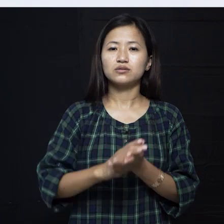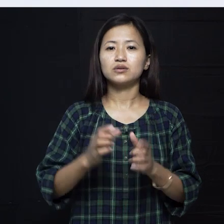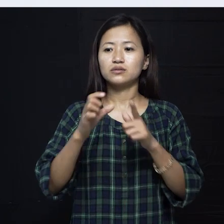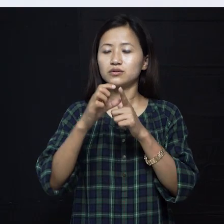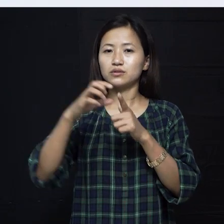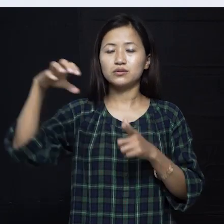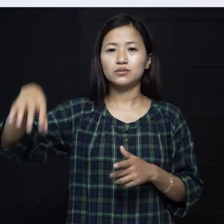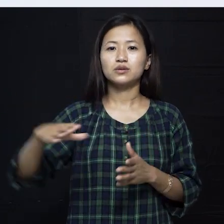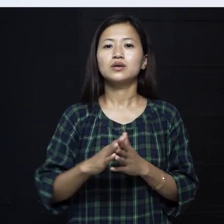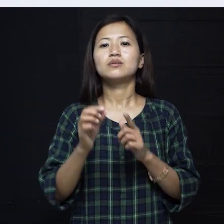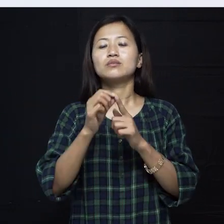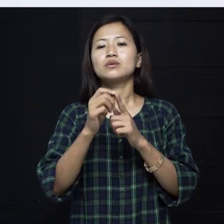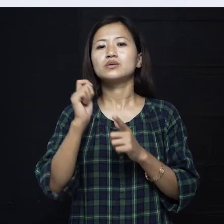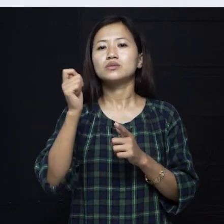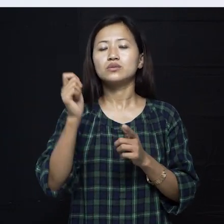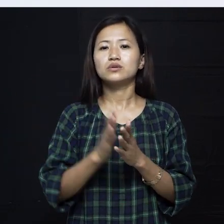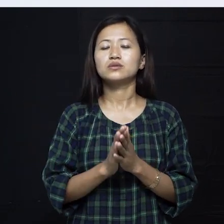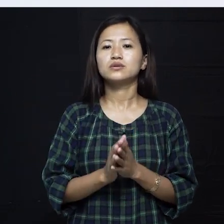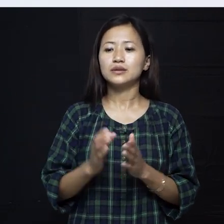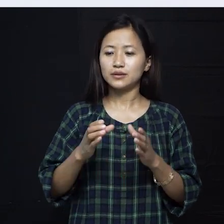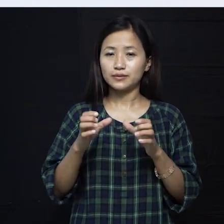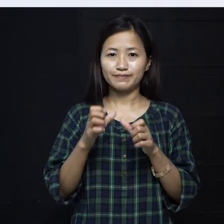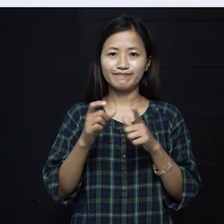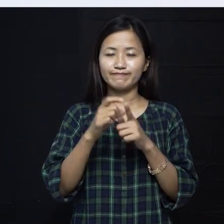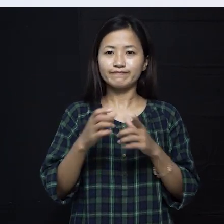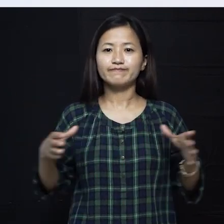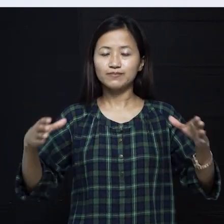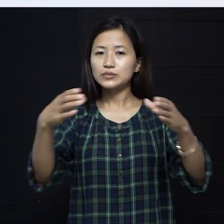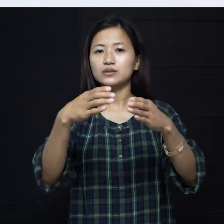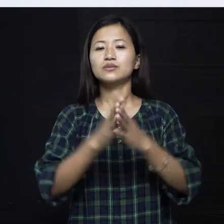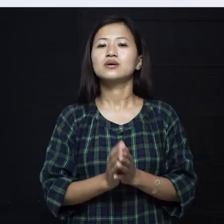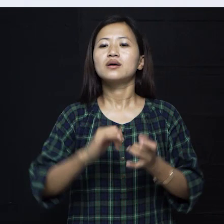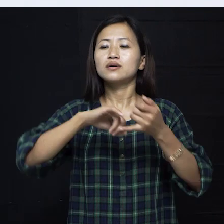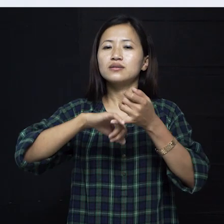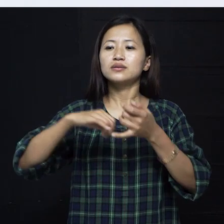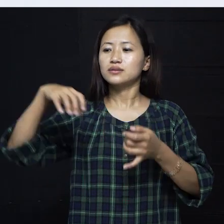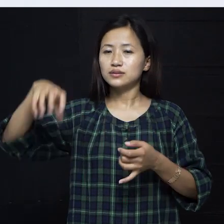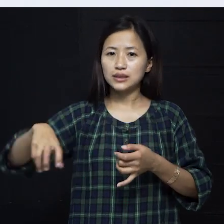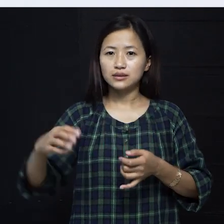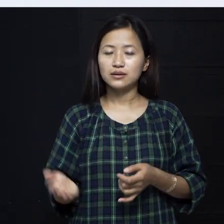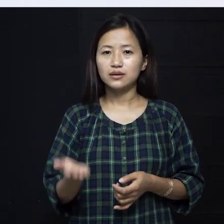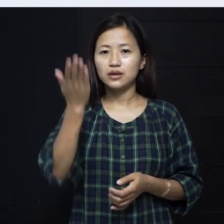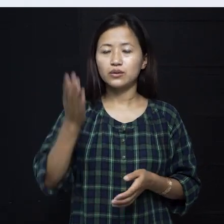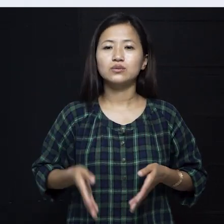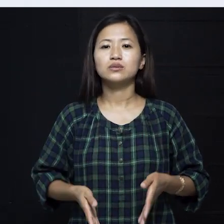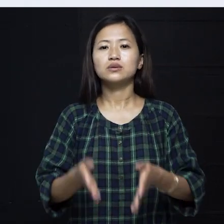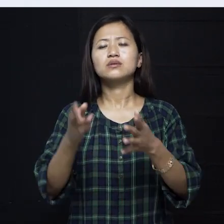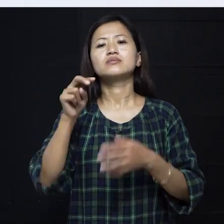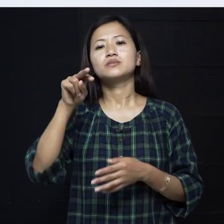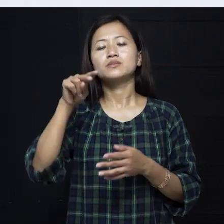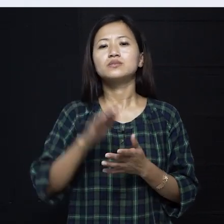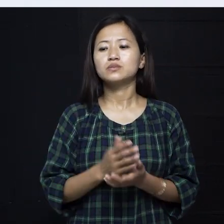central department, public work department. Okay, then we have also discussed about the state highways. State highways